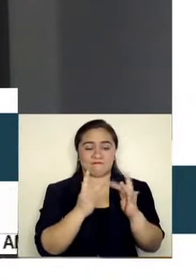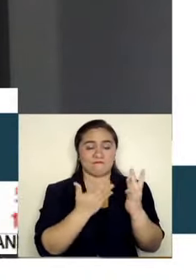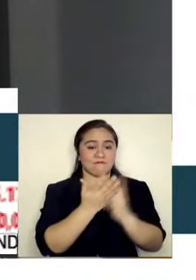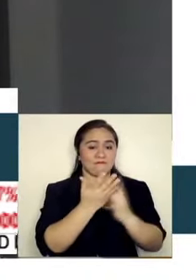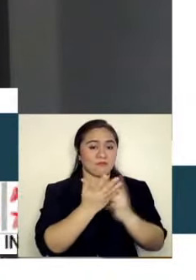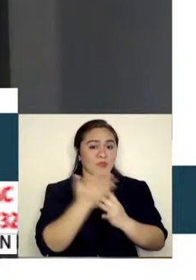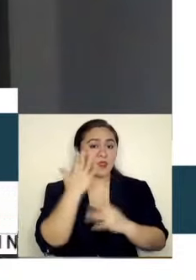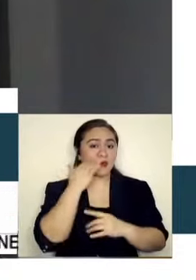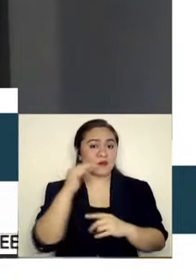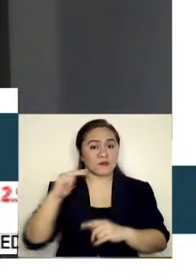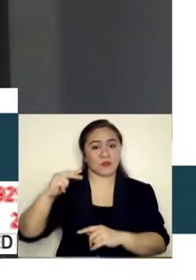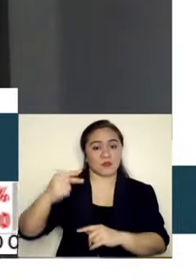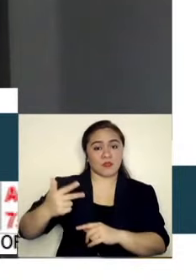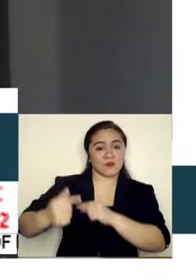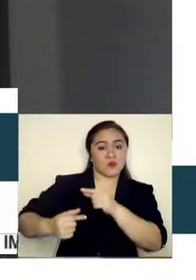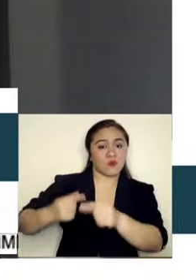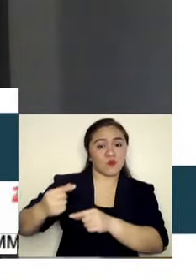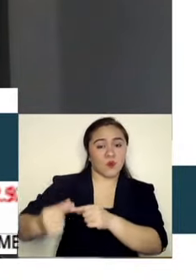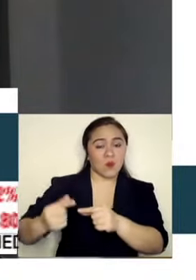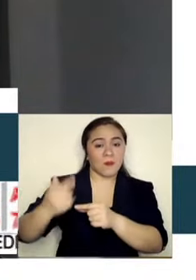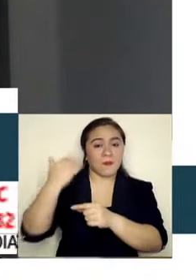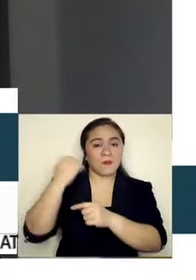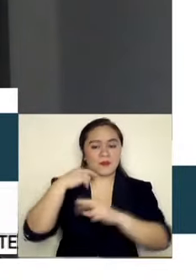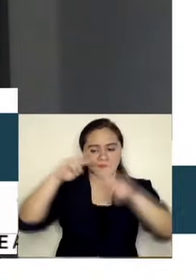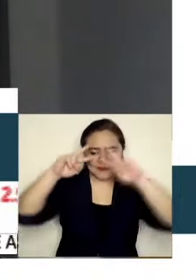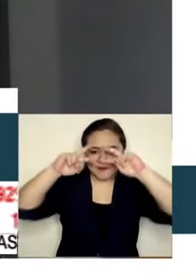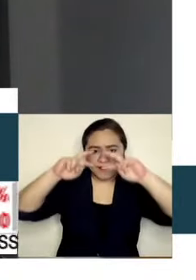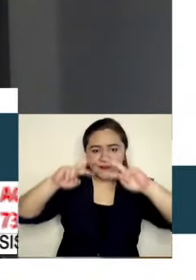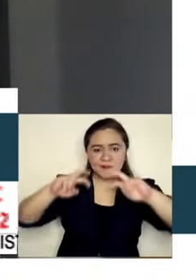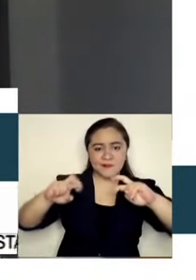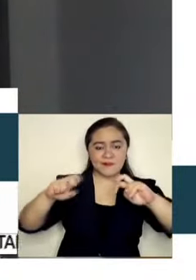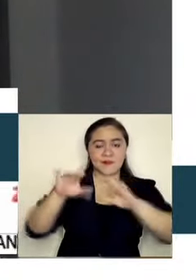are now ramping up also our biosurveillance efforts so that we